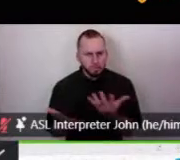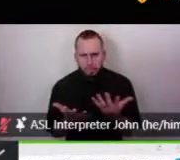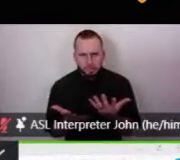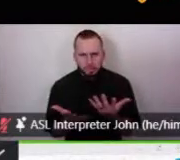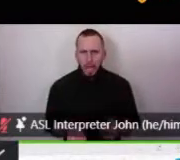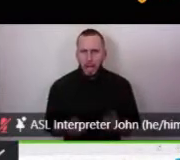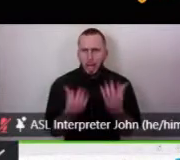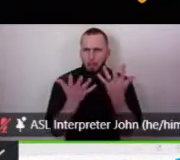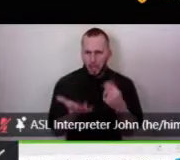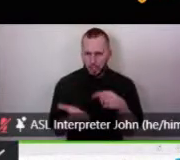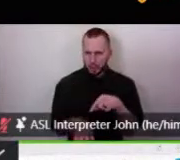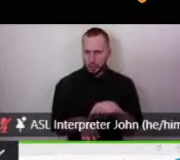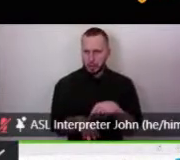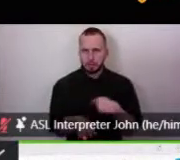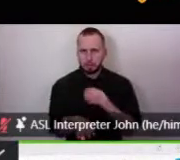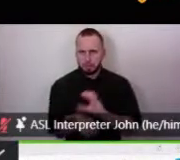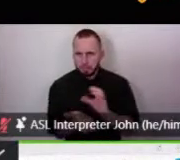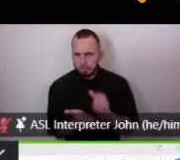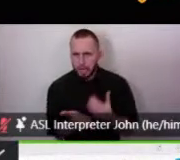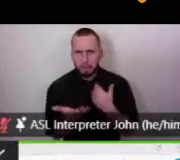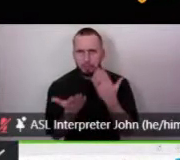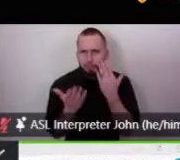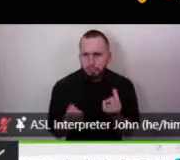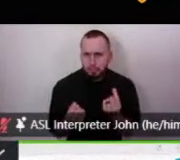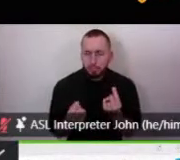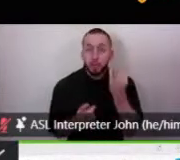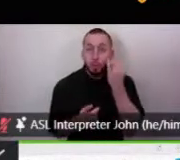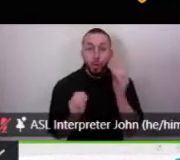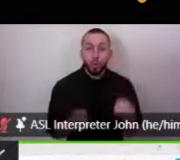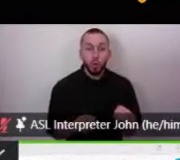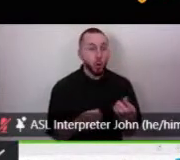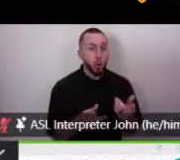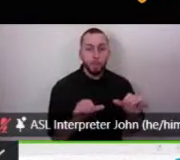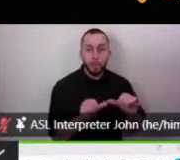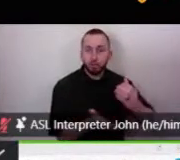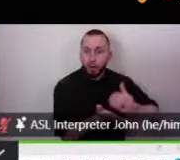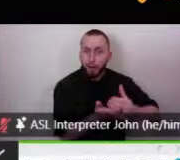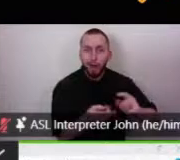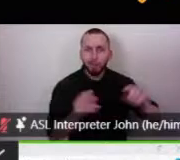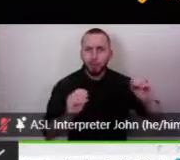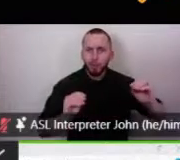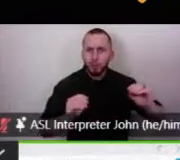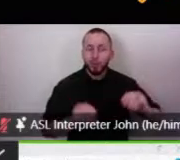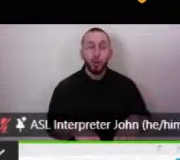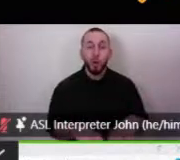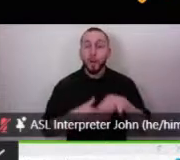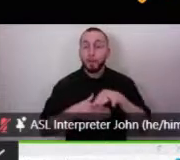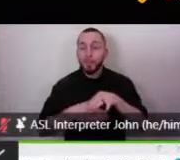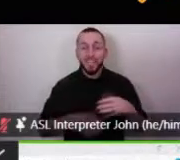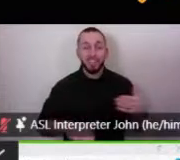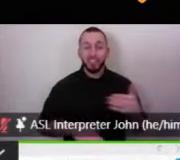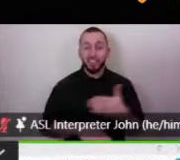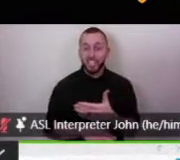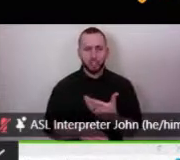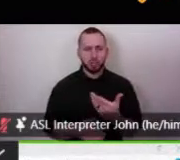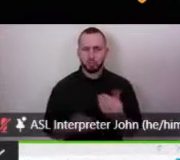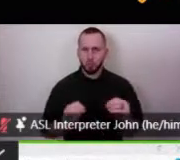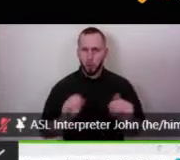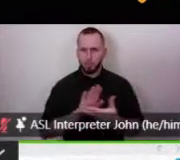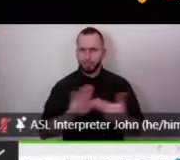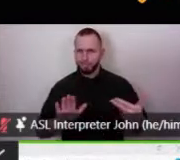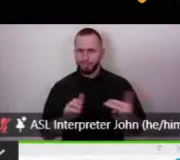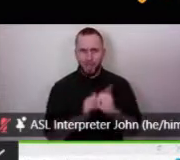measuring cups around, or something like meat and fish that doesn't always have, an easy measuring distribution to